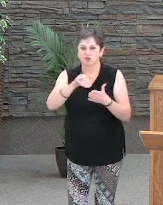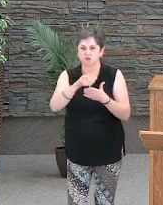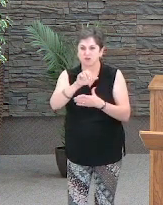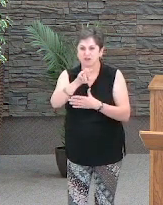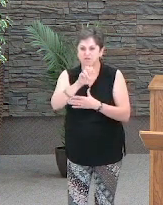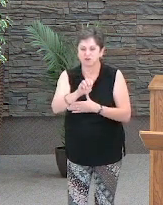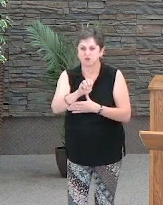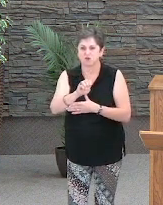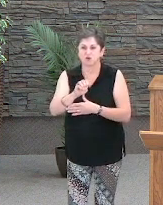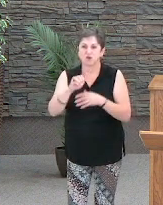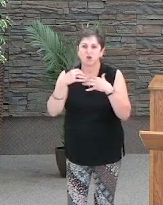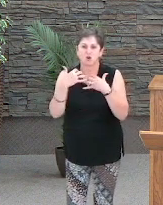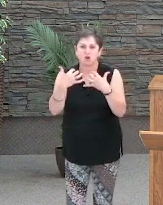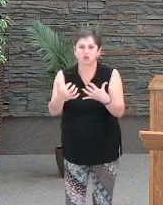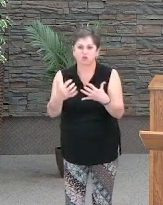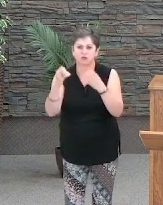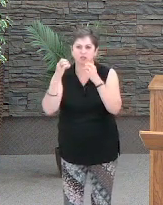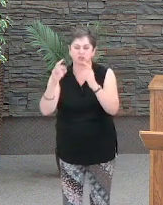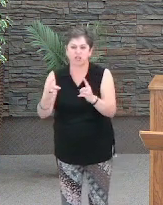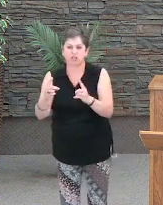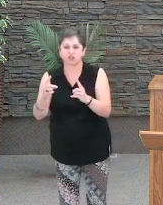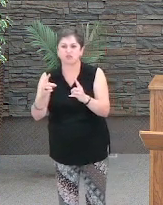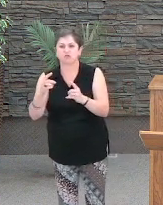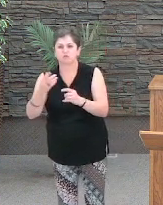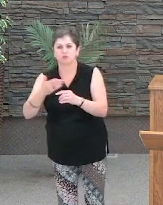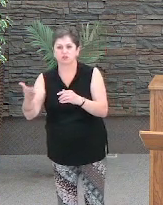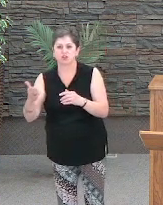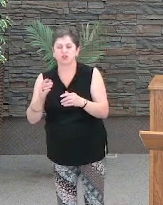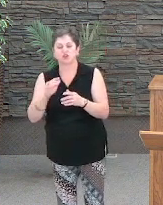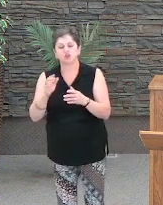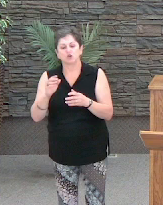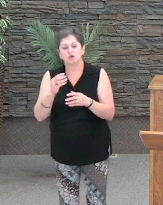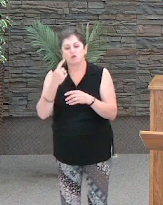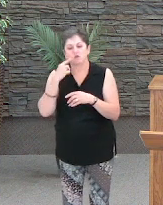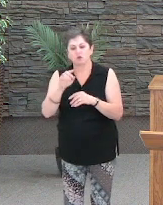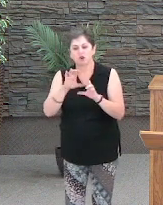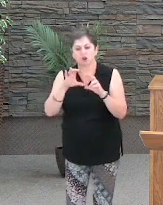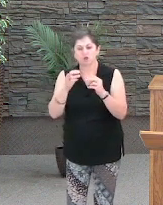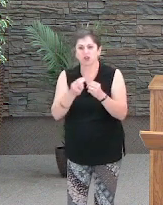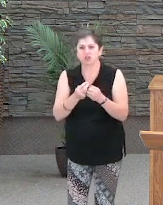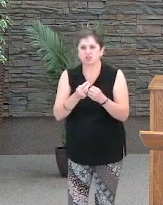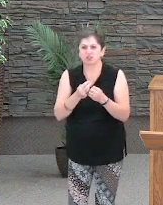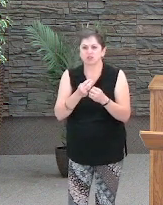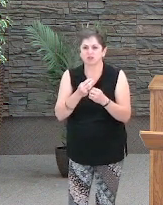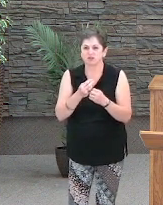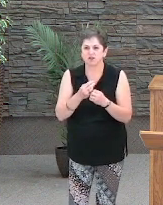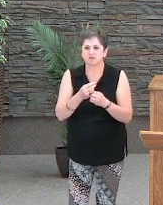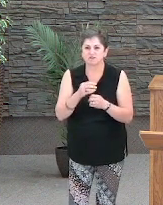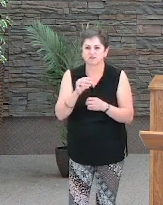Avenue. Auditorium and educational facilities to accommodate a congregation of...